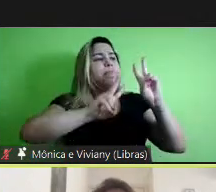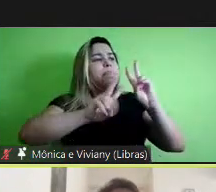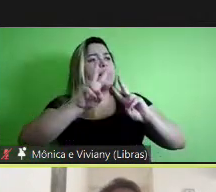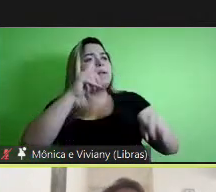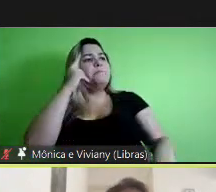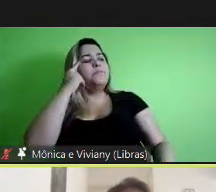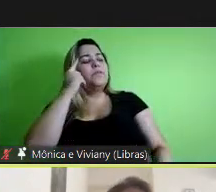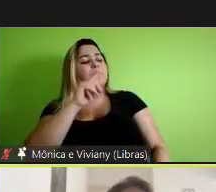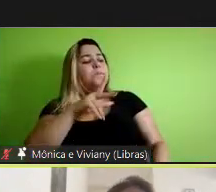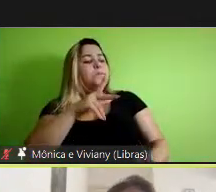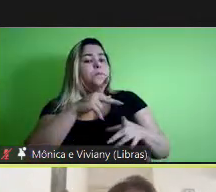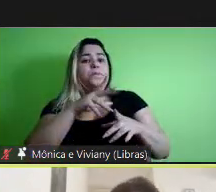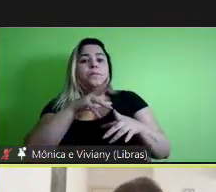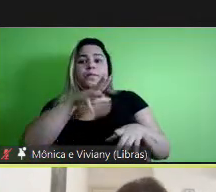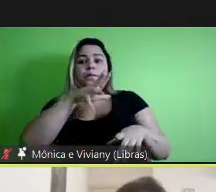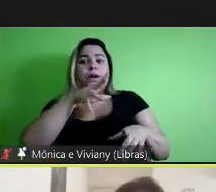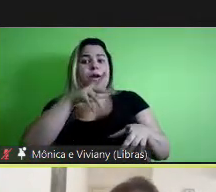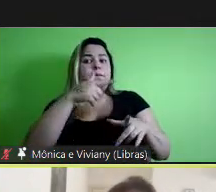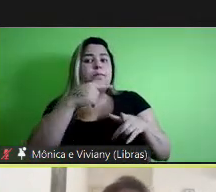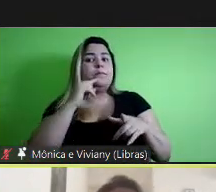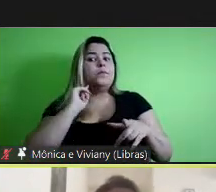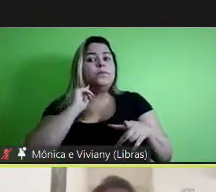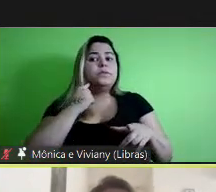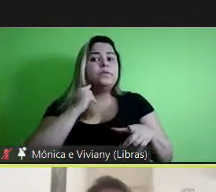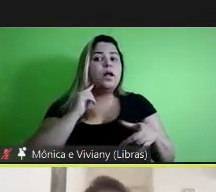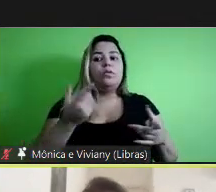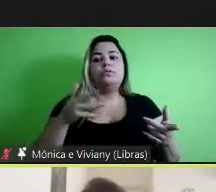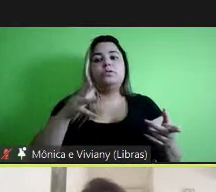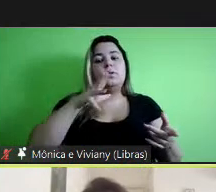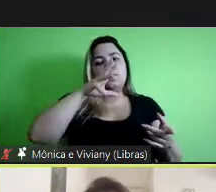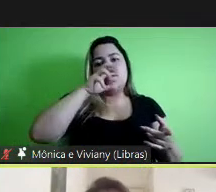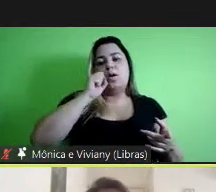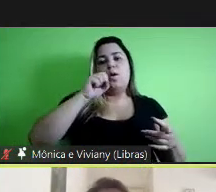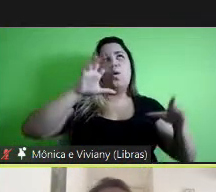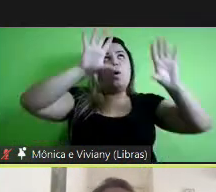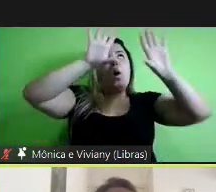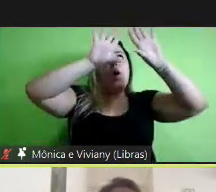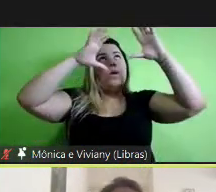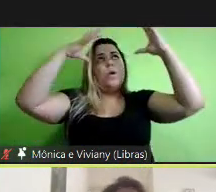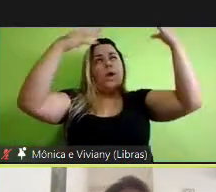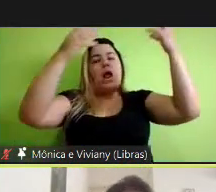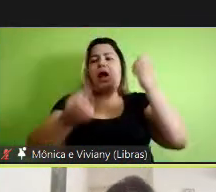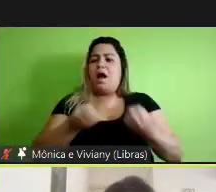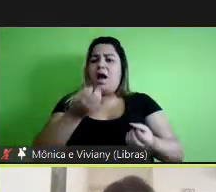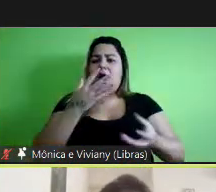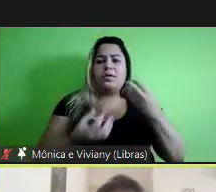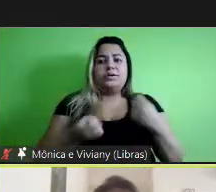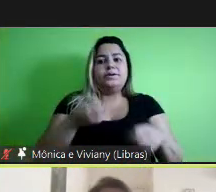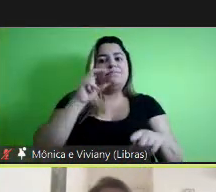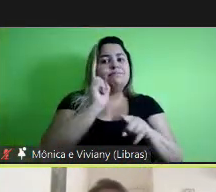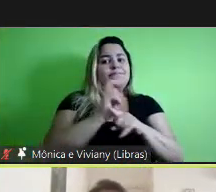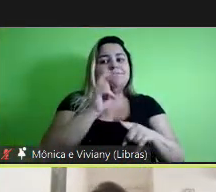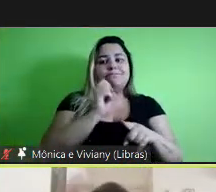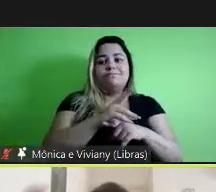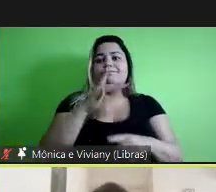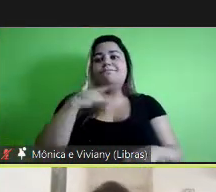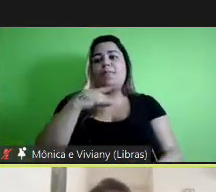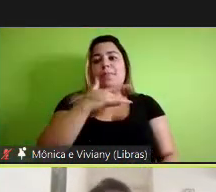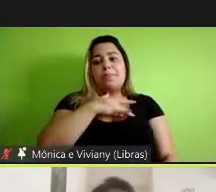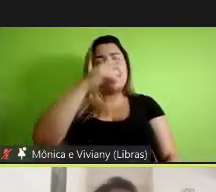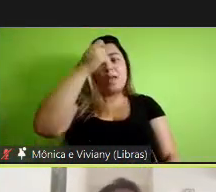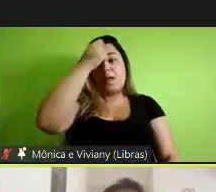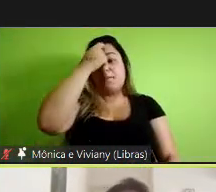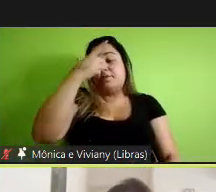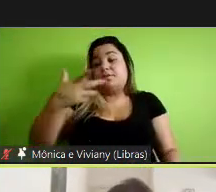need to look for into the air pollution, for the climate that is hotter, for diseases, for